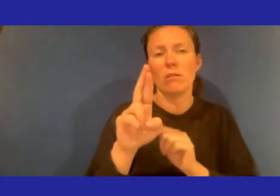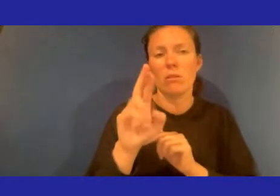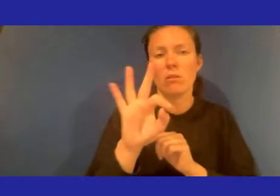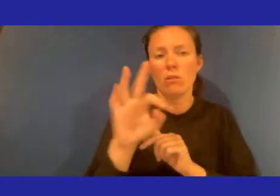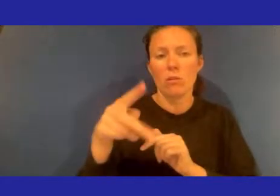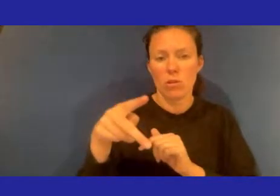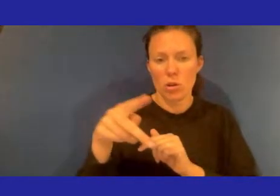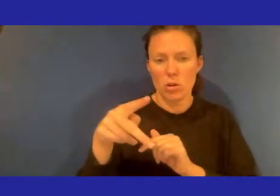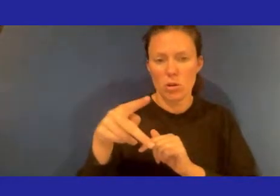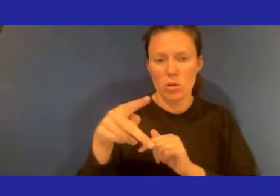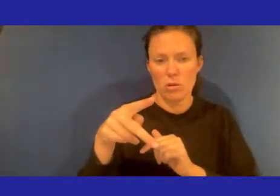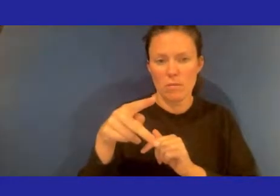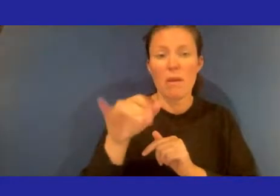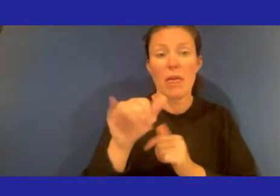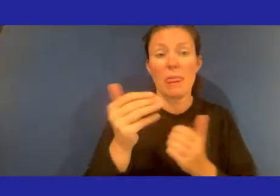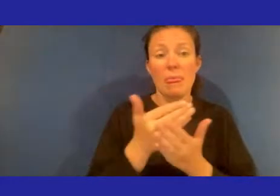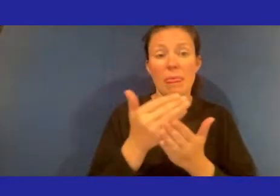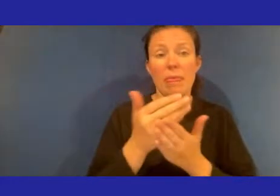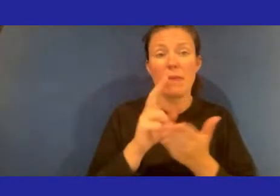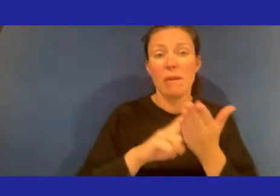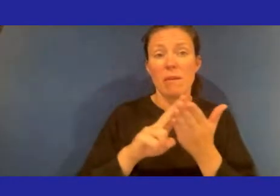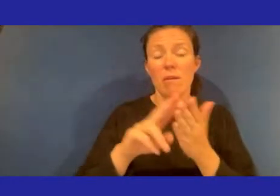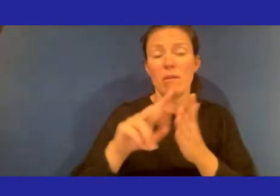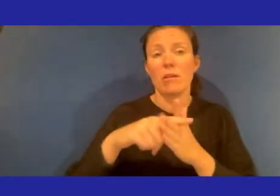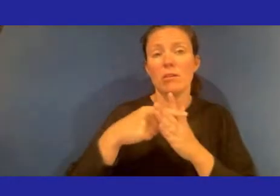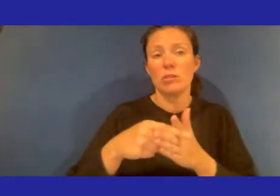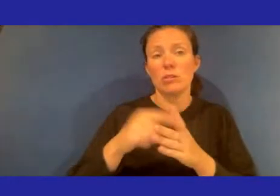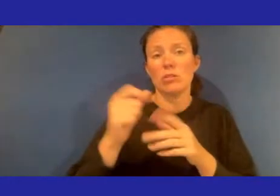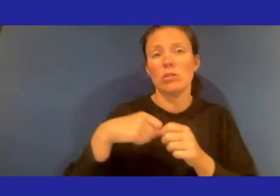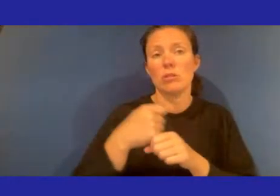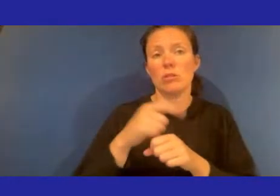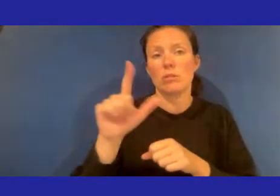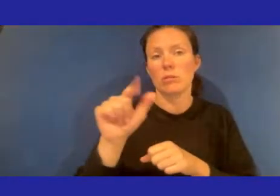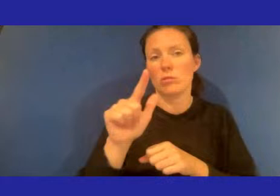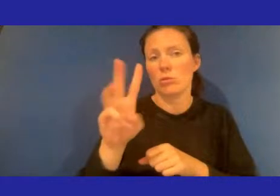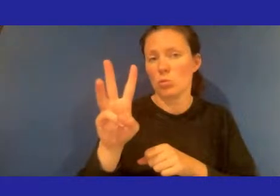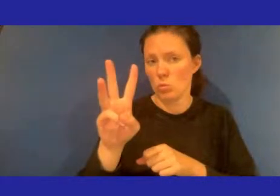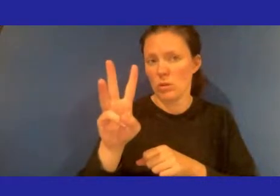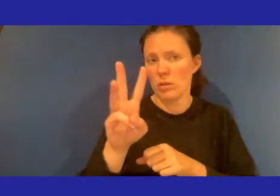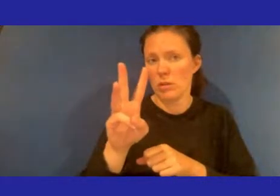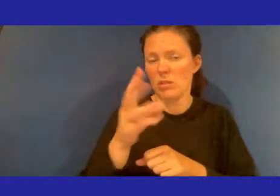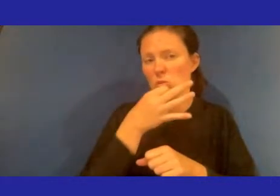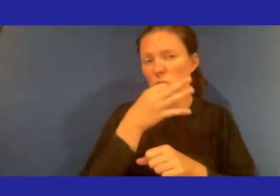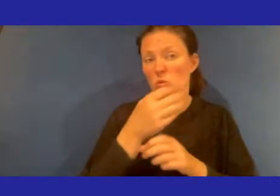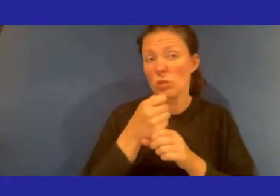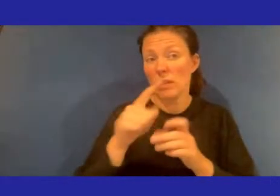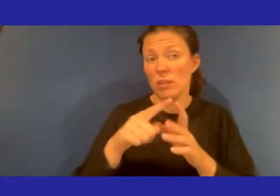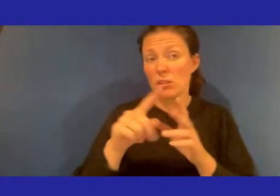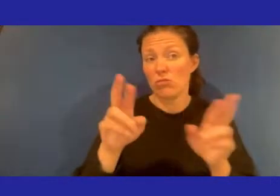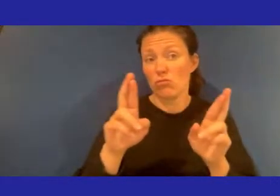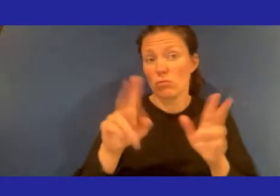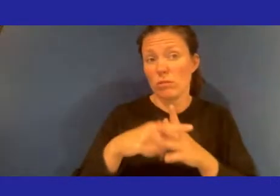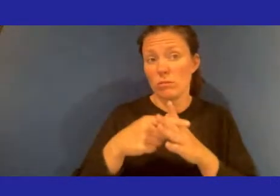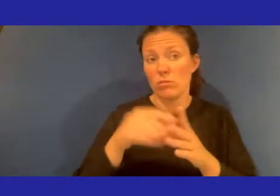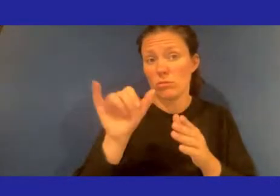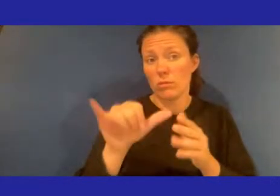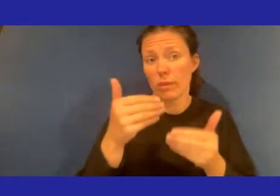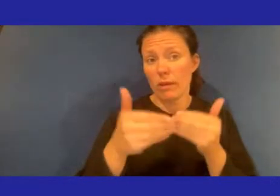the new contracts will start in the year 2026. So we're getting ready for implementation of that.